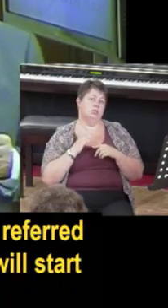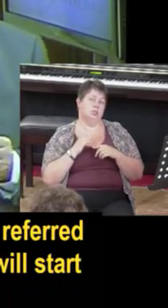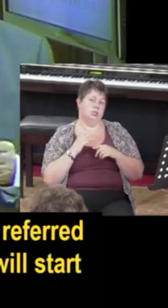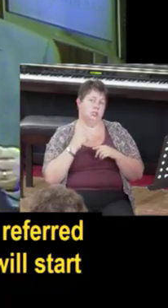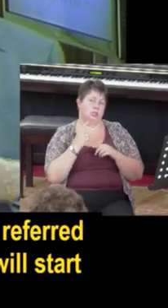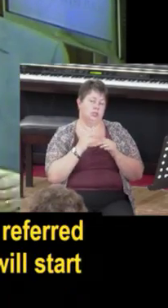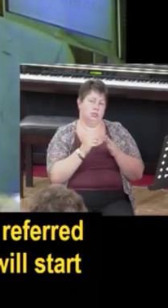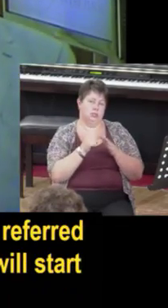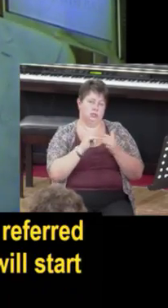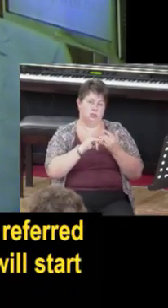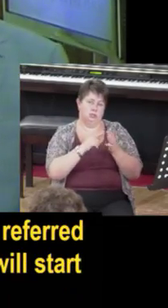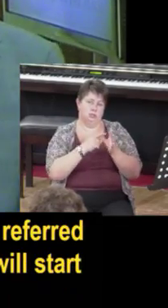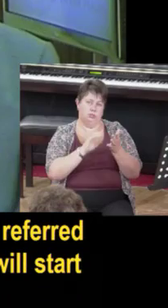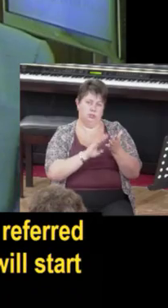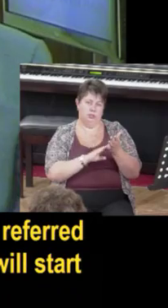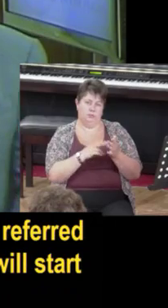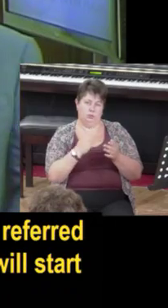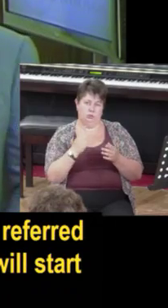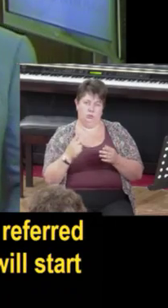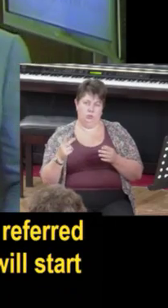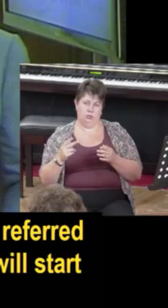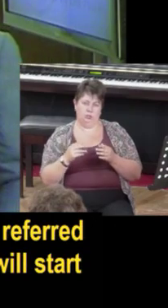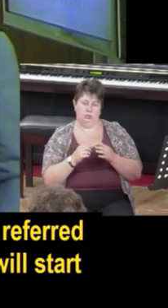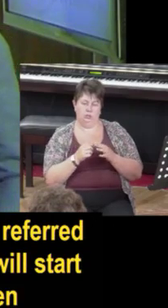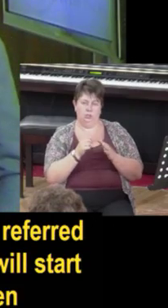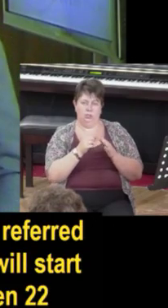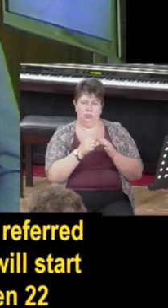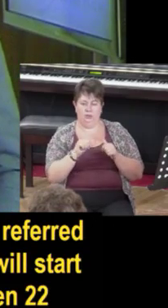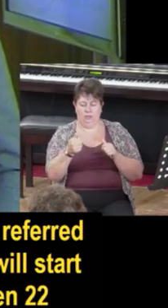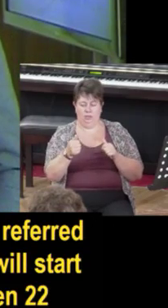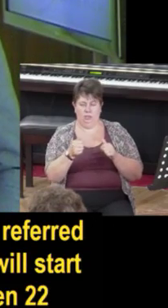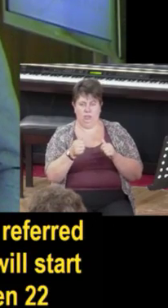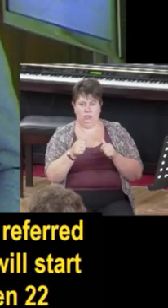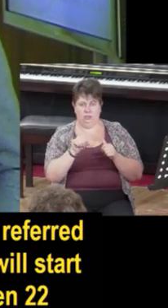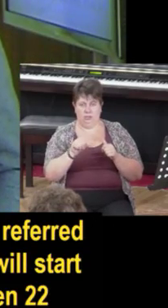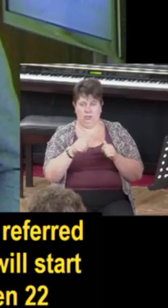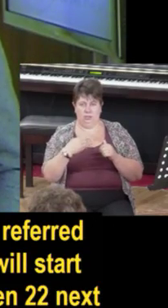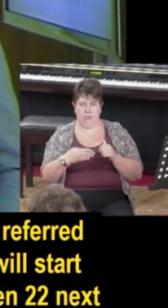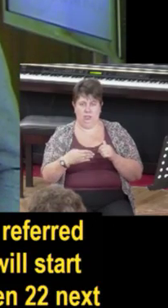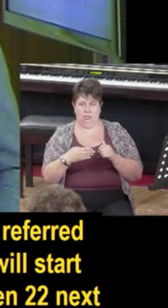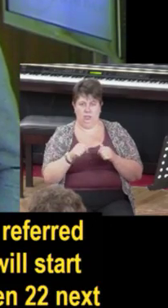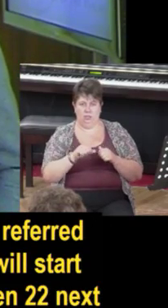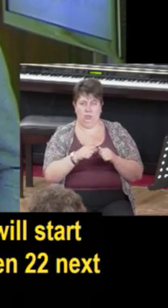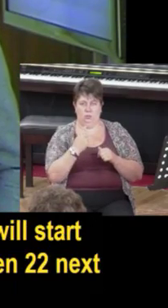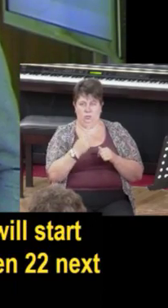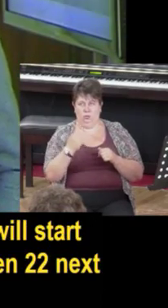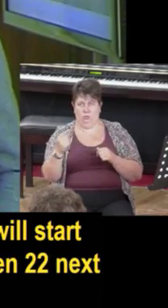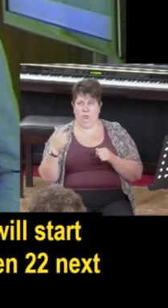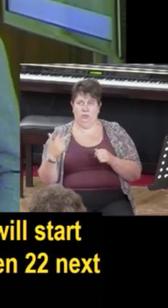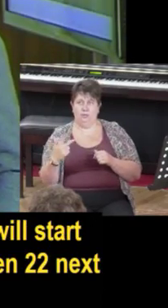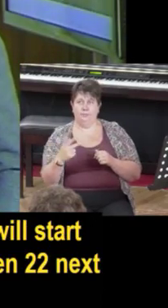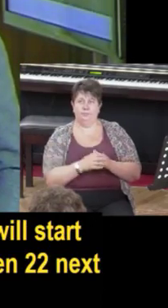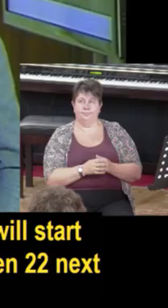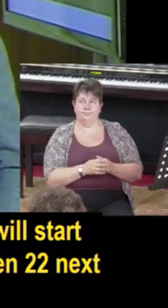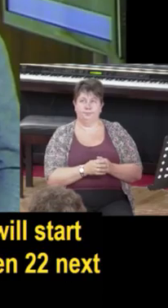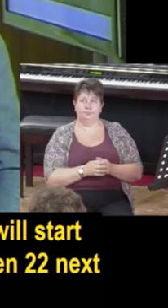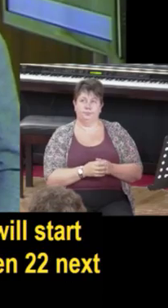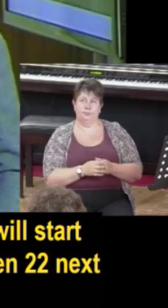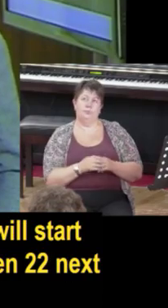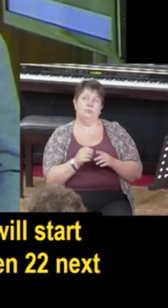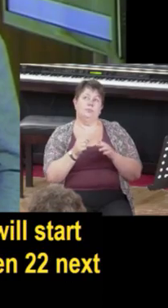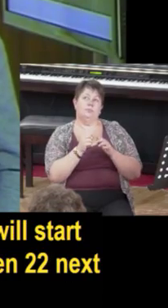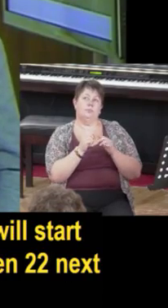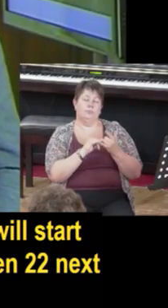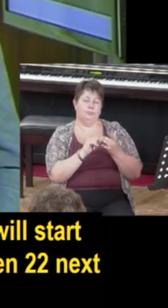then in due course, Psalms 69 and 118. But first of all,